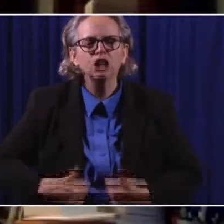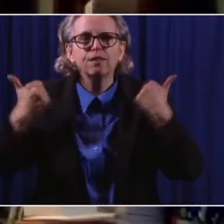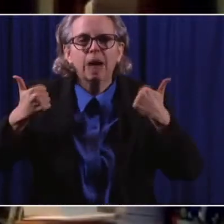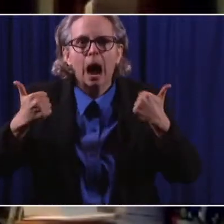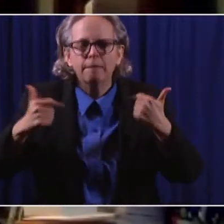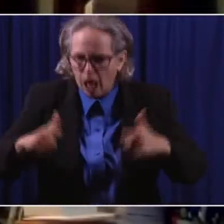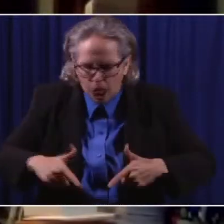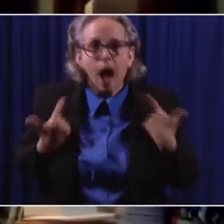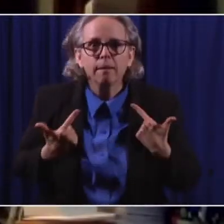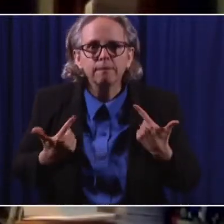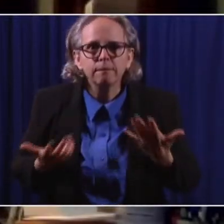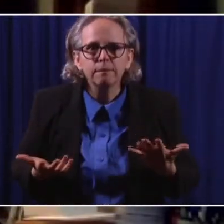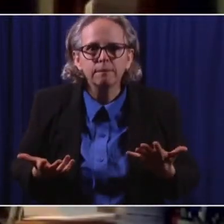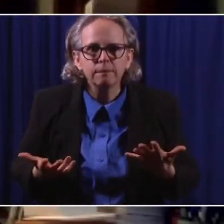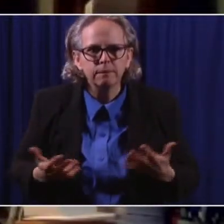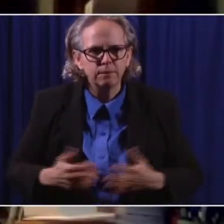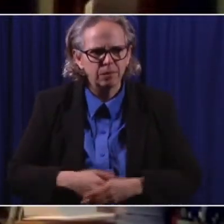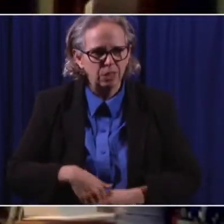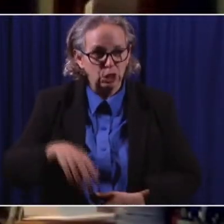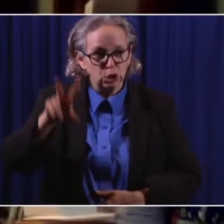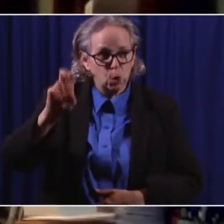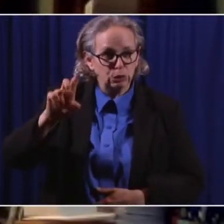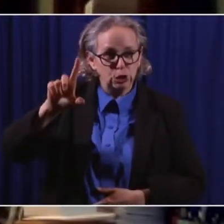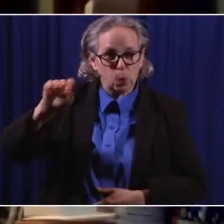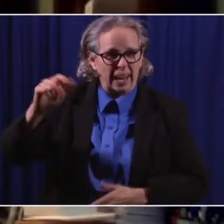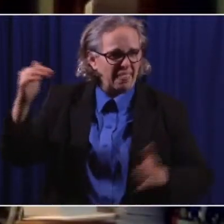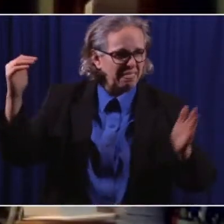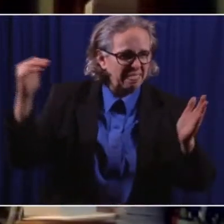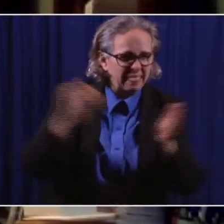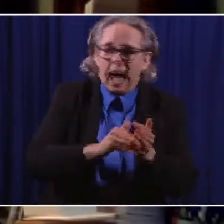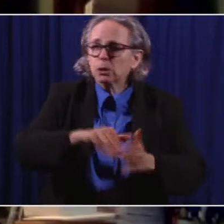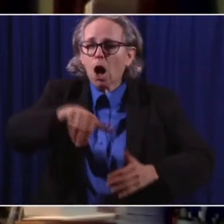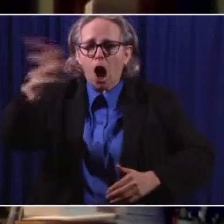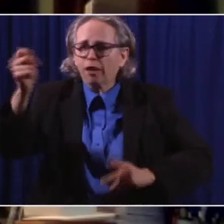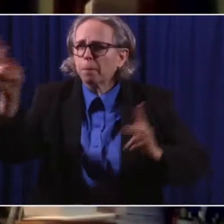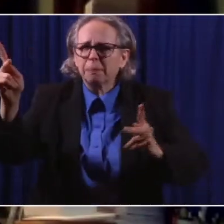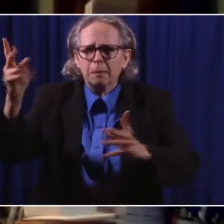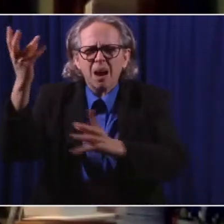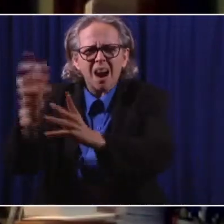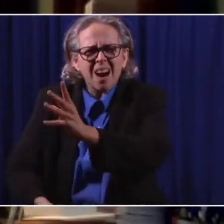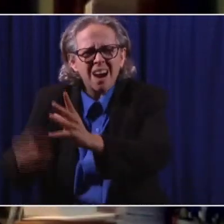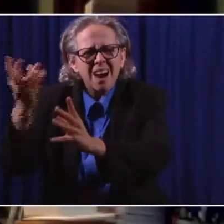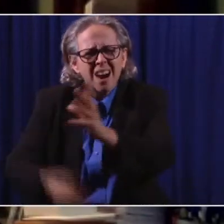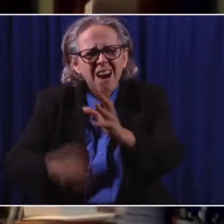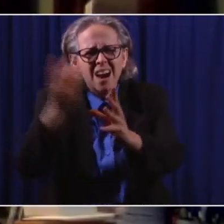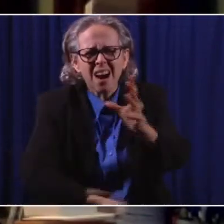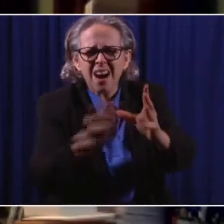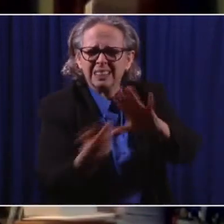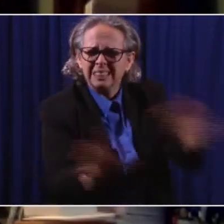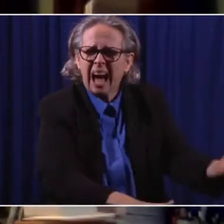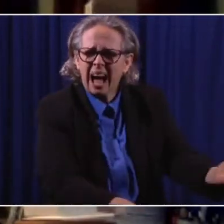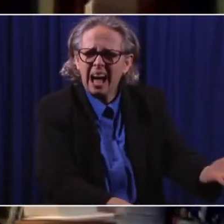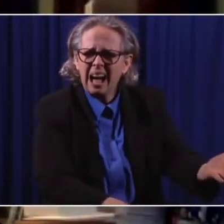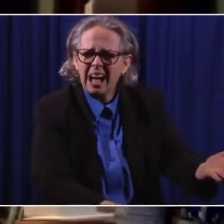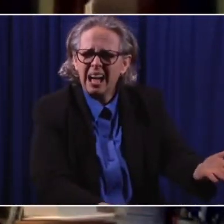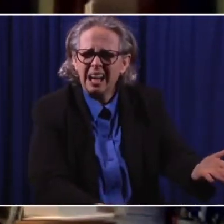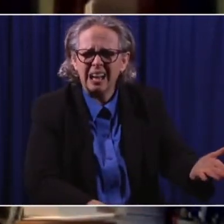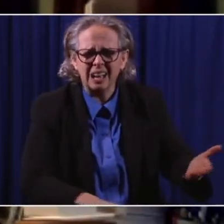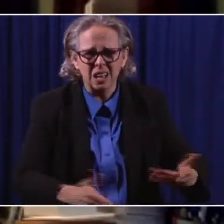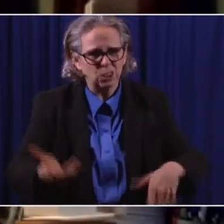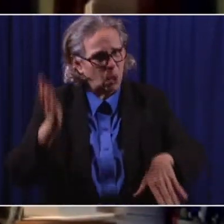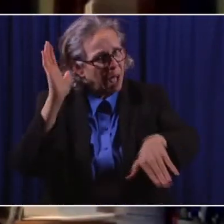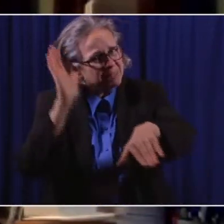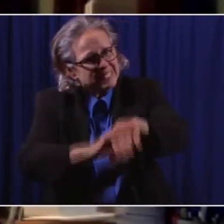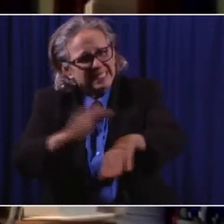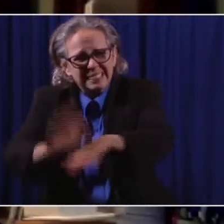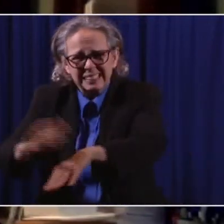And for 220,000 other Americans, it has. So I just want to urge as many people as I can, don't let your guard down. It's not